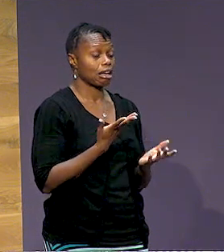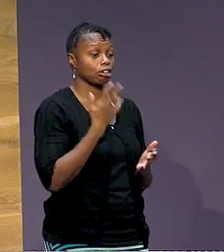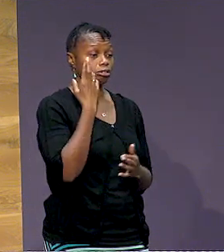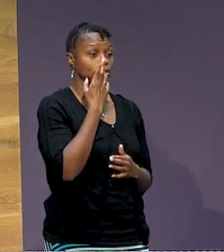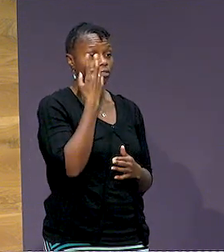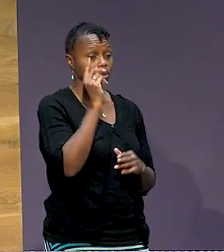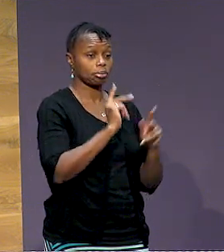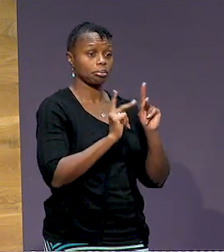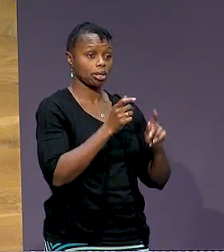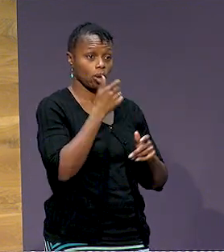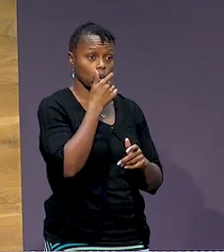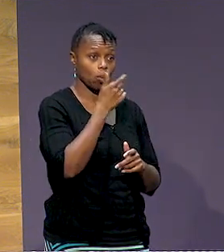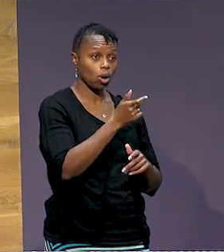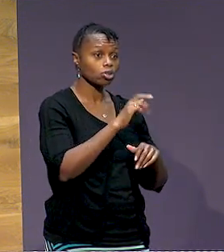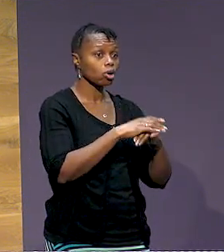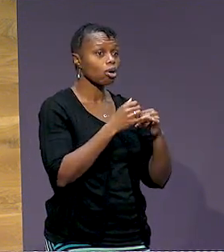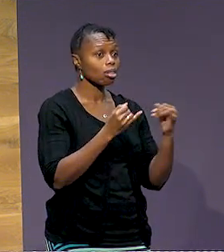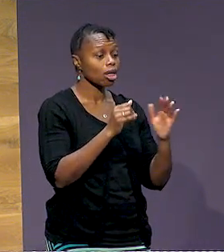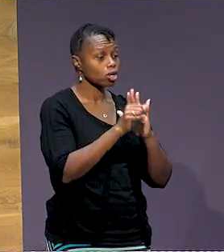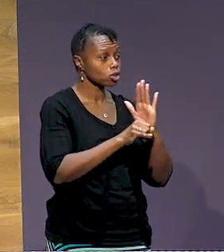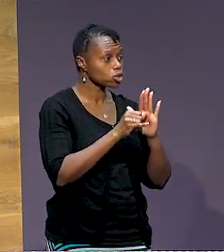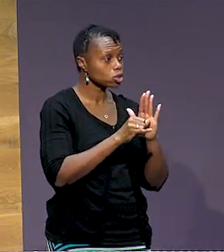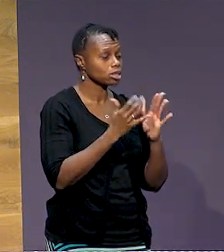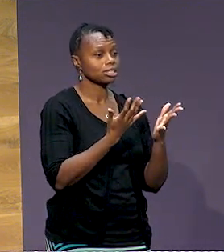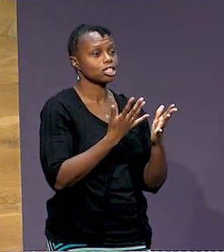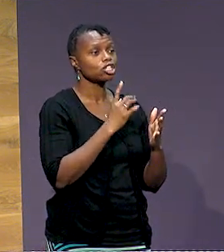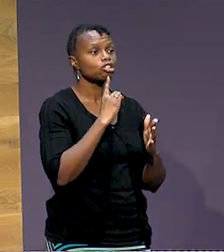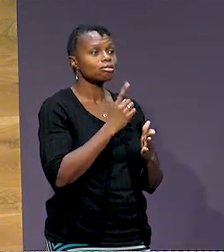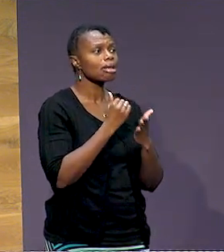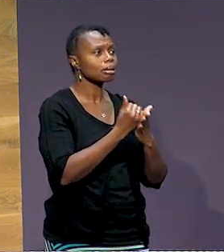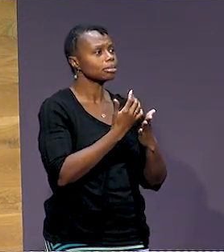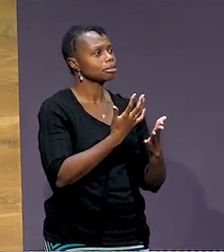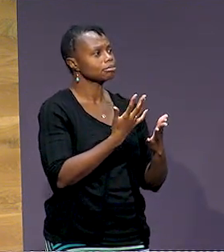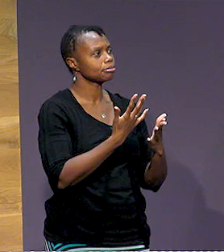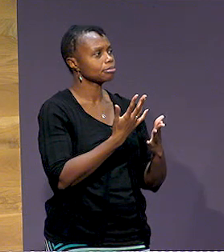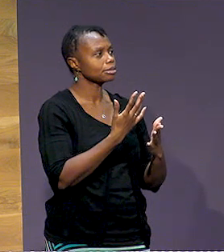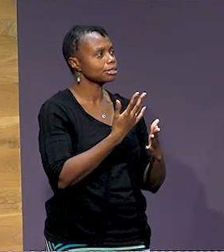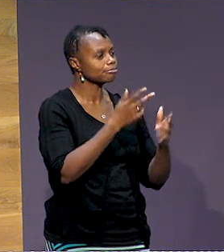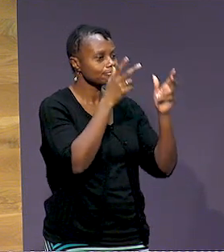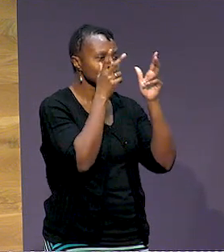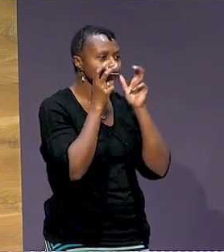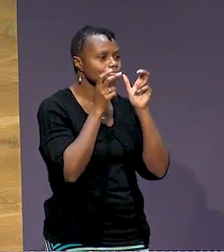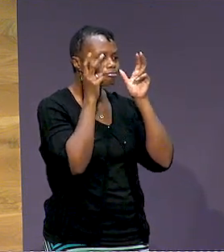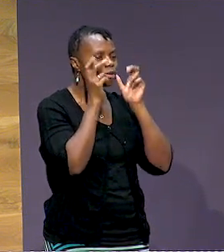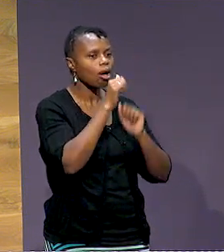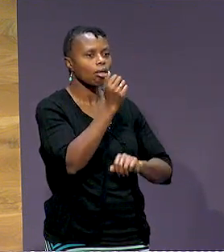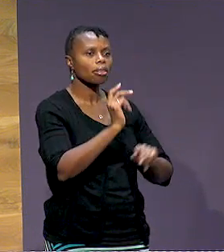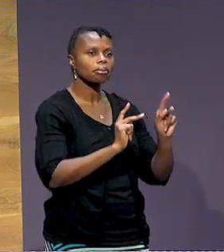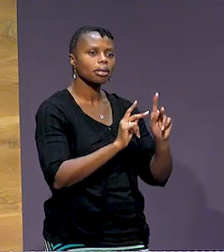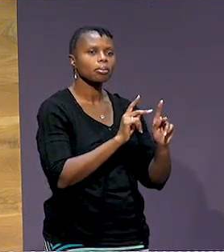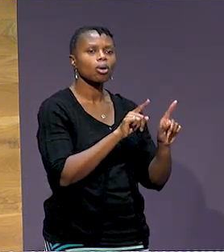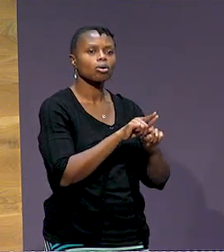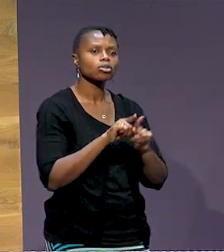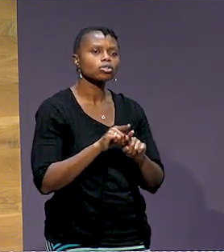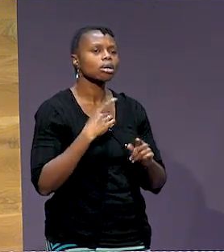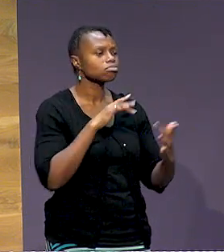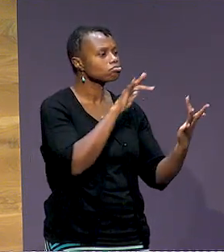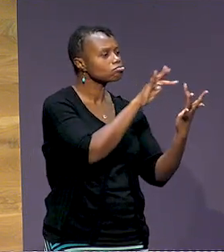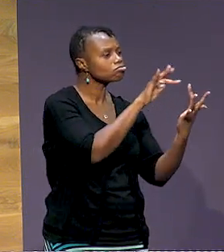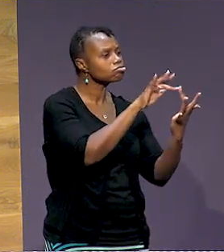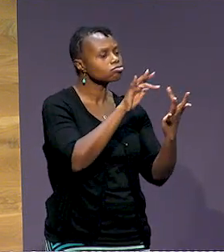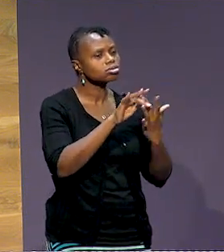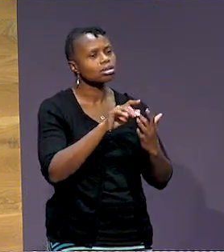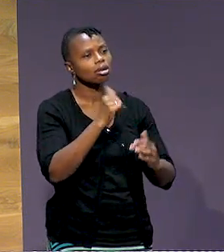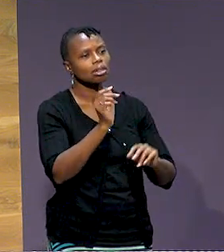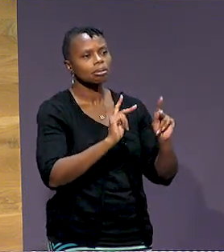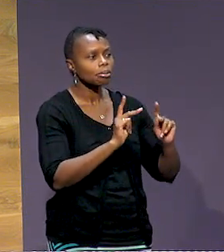content on YouTube is to just expose them to other voices as well. And so I've been reaching out to people and